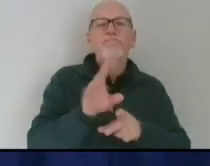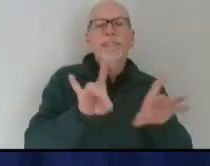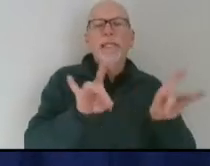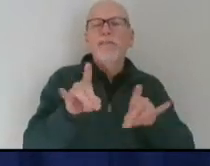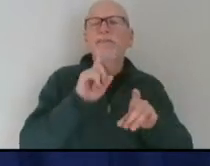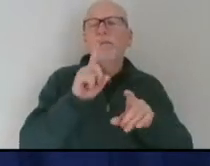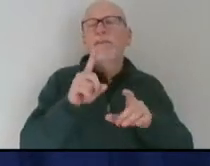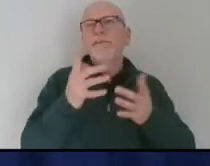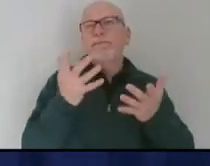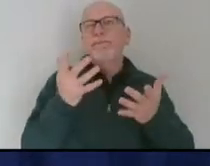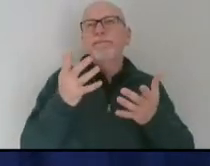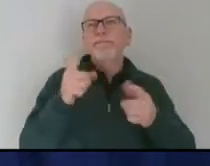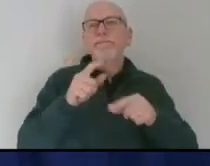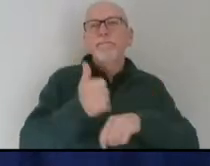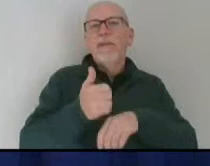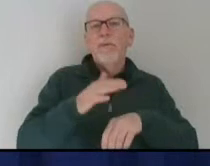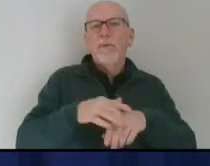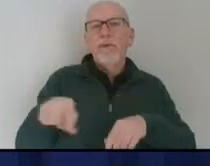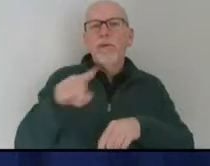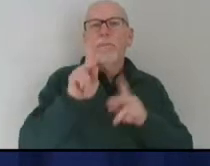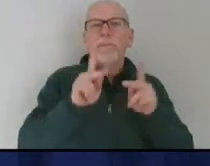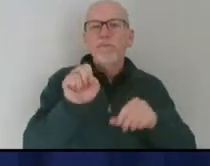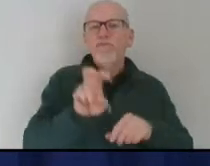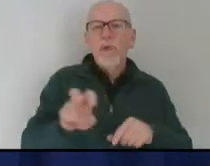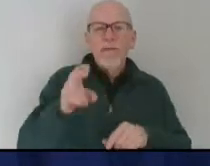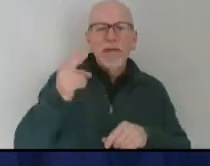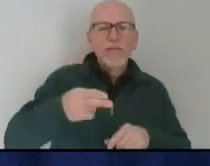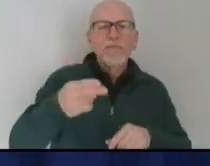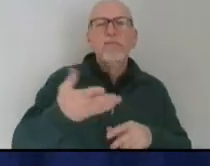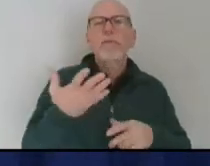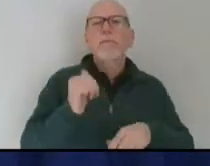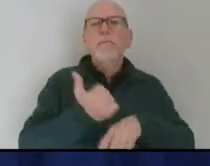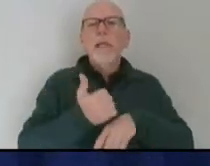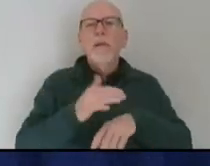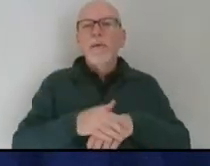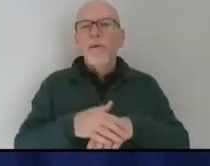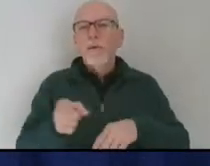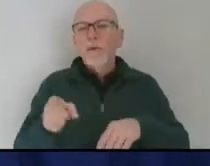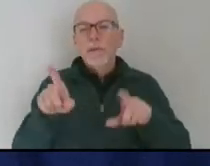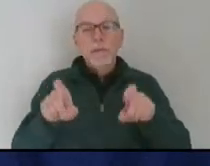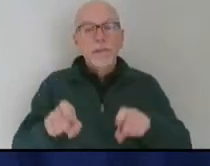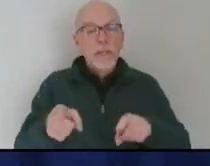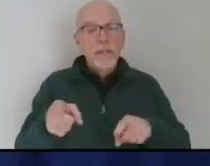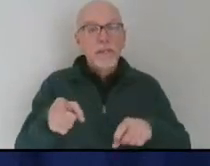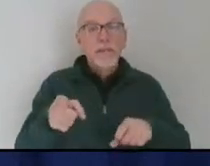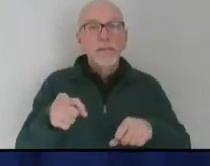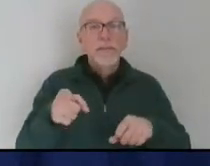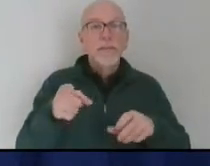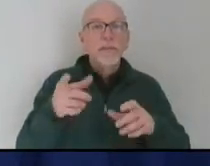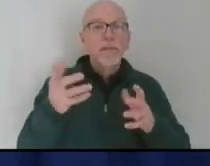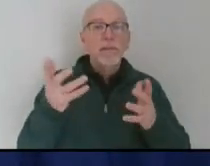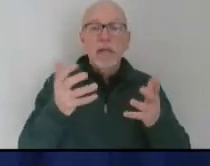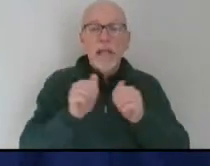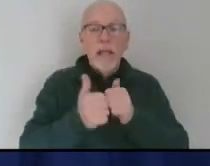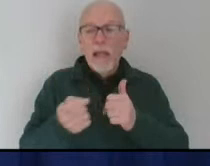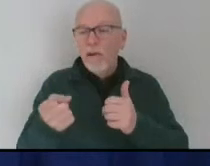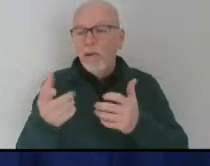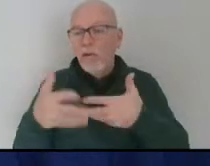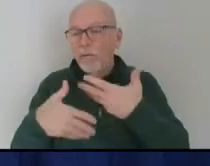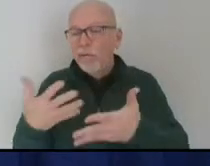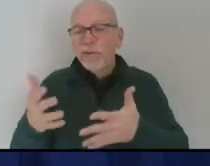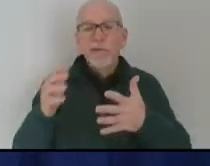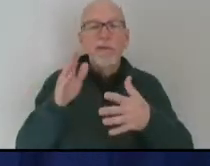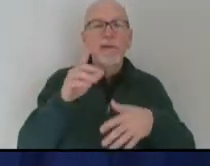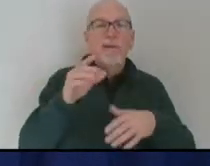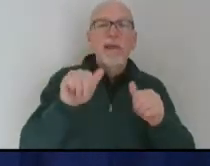on individuals' travel history, based on whether these tests fall out, based on the way the tests are done on